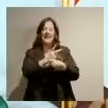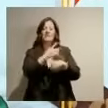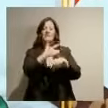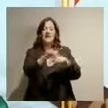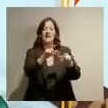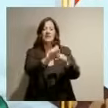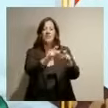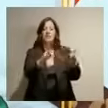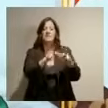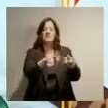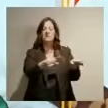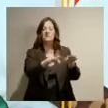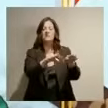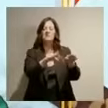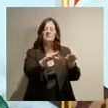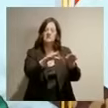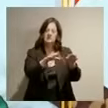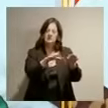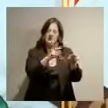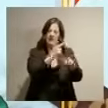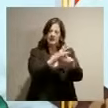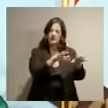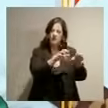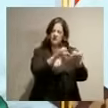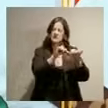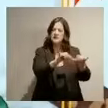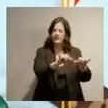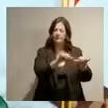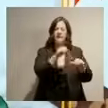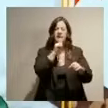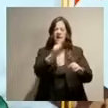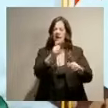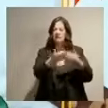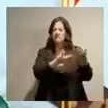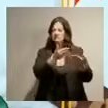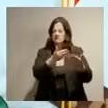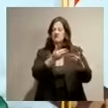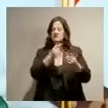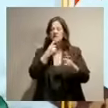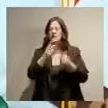vacant positions going forward, which total roughly 10,000. Thank you. Thank you.